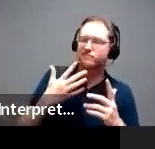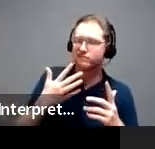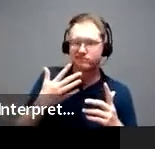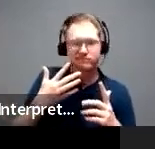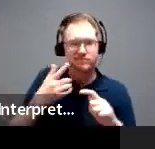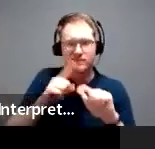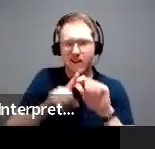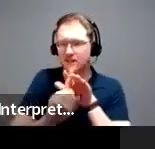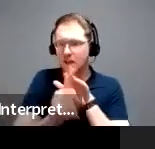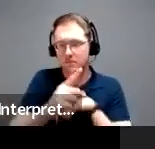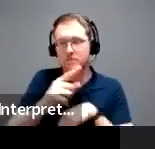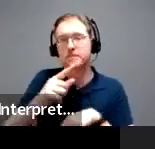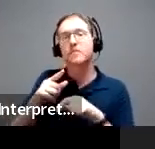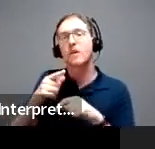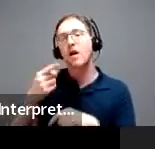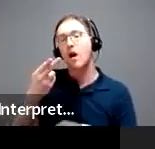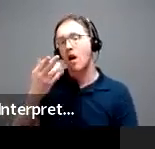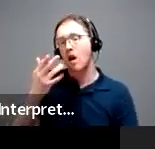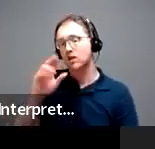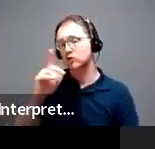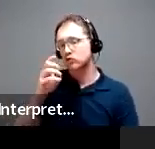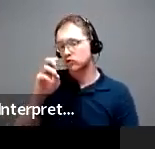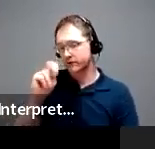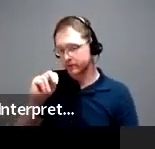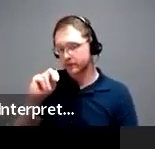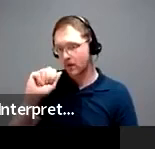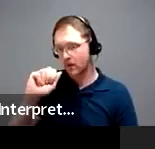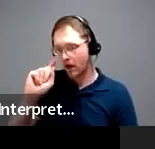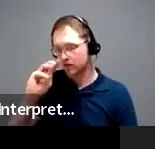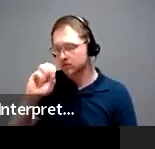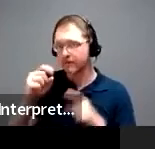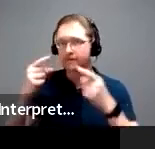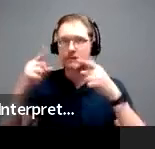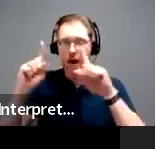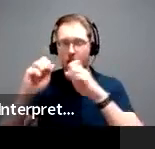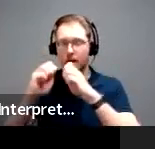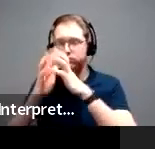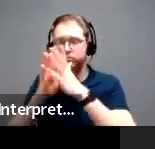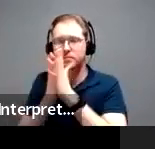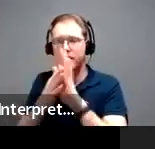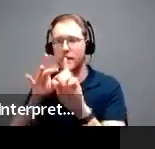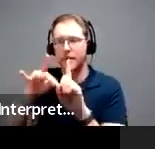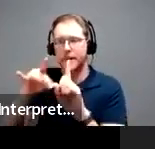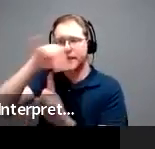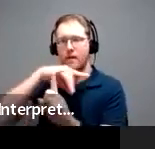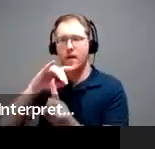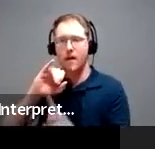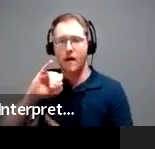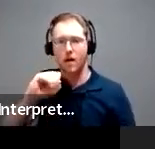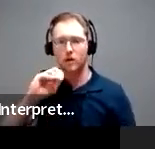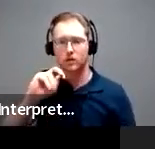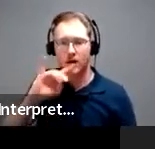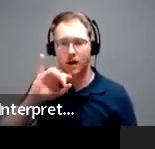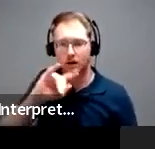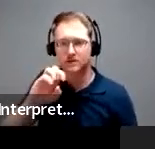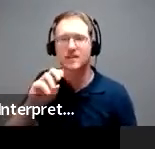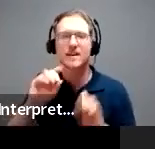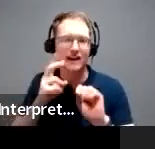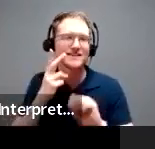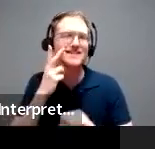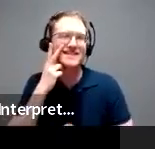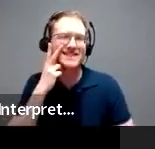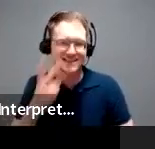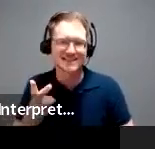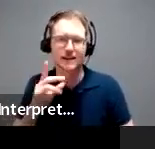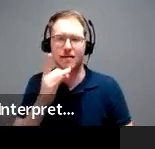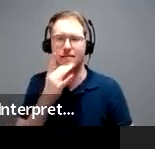hydrogen atoms that were formed finally ionized, then we can see the light because it's not obscured from our vision. And